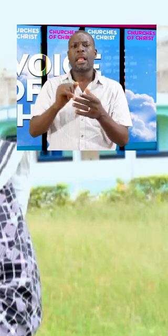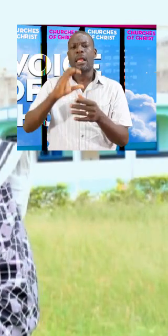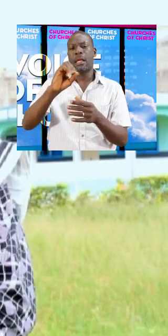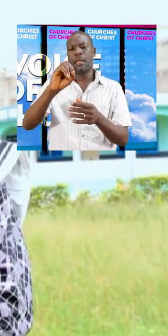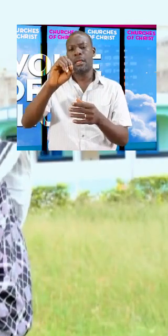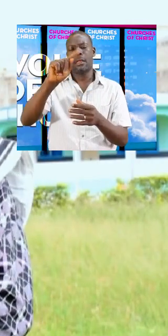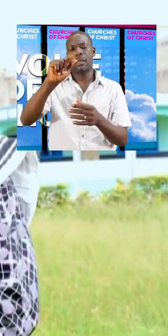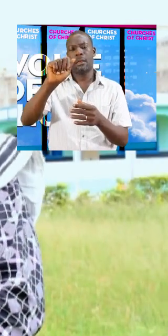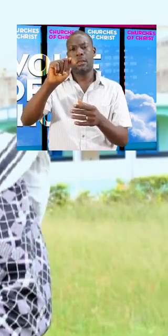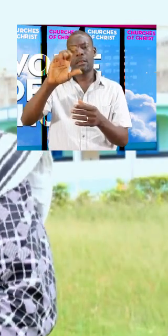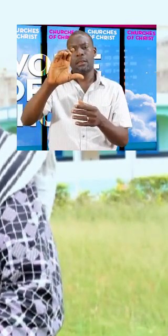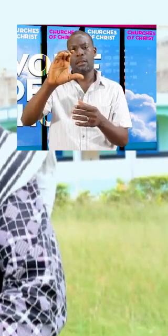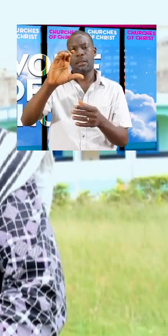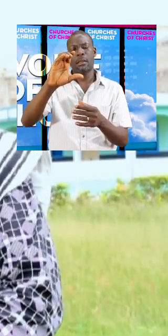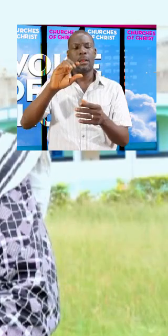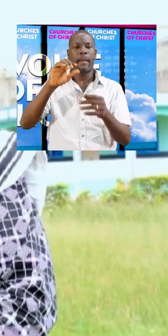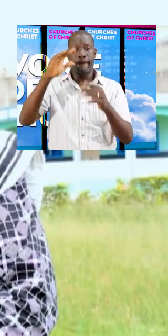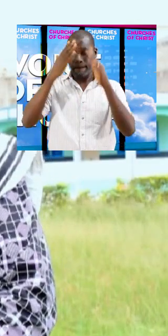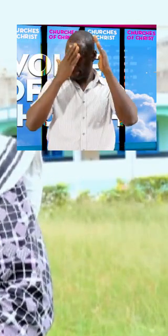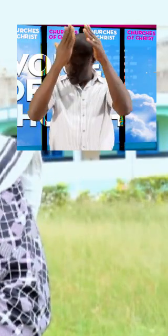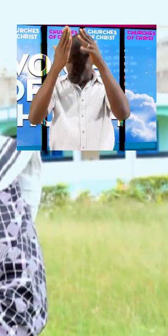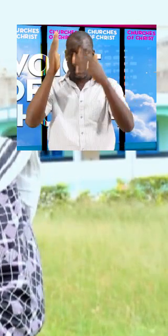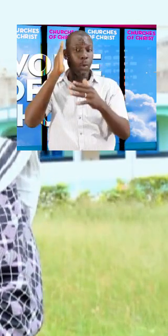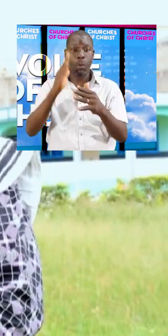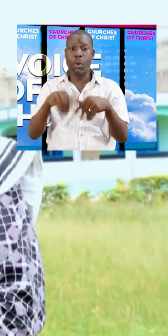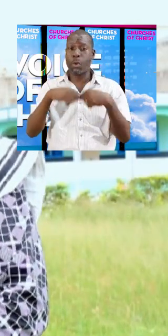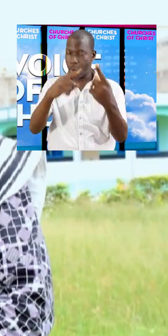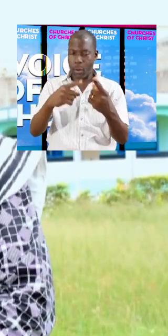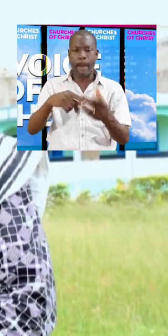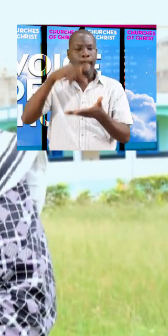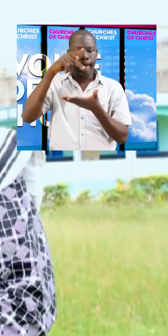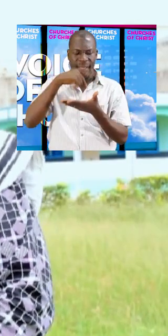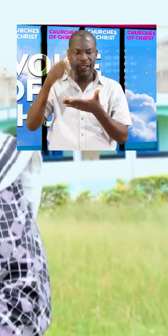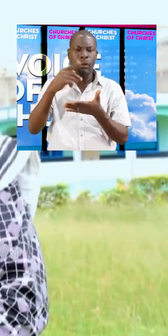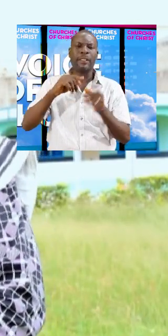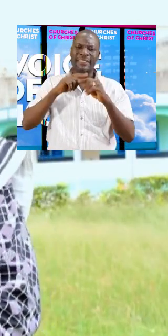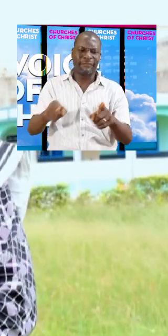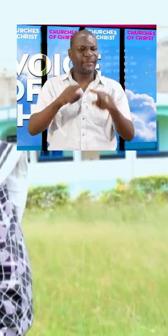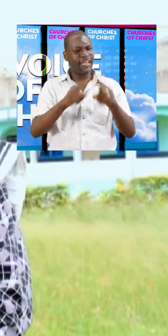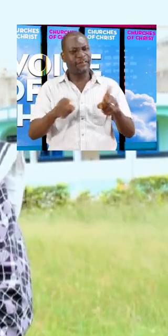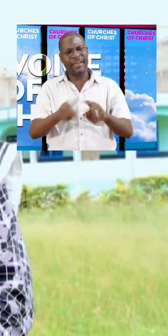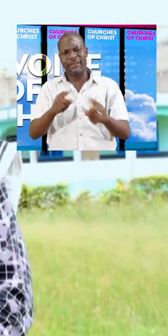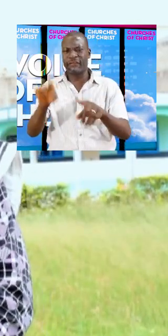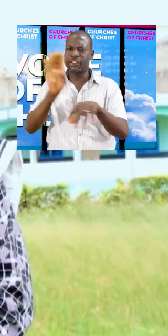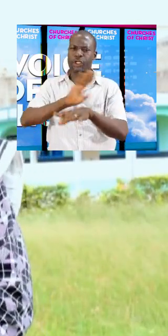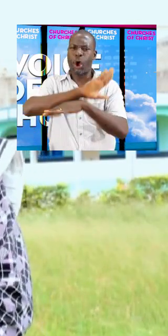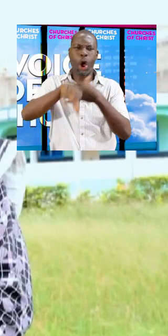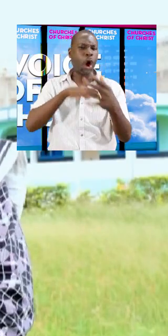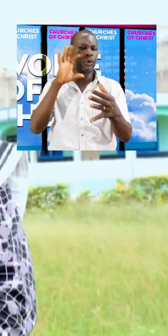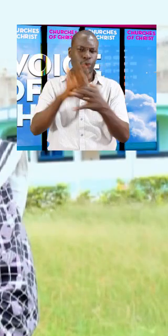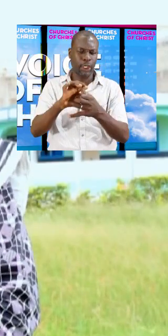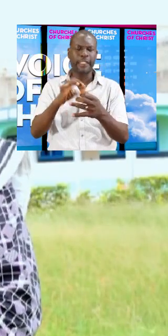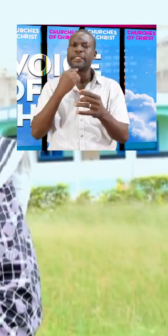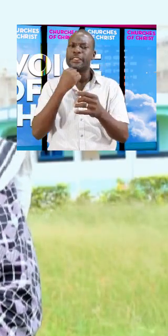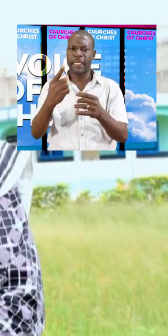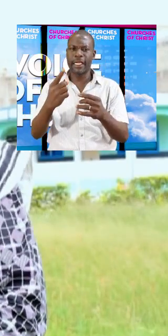sori Pentecostal Council ebe sori charismatic for ebe sori na yen kanche aban no se de wo